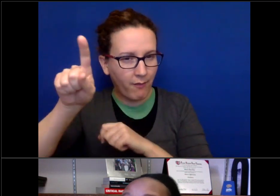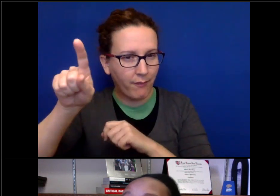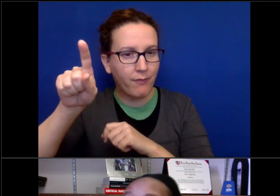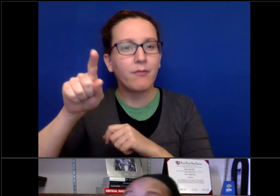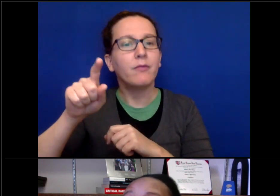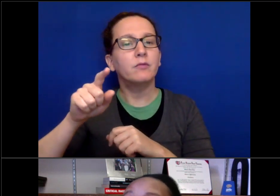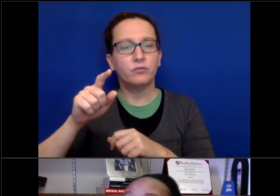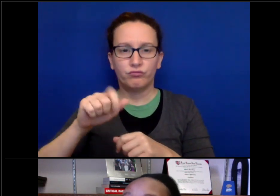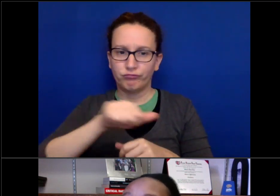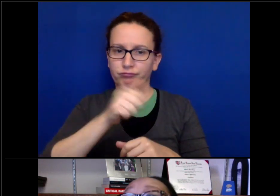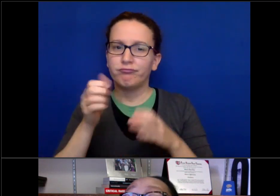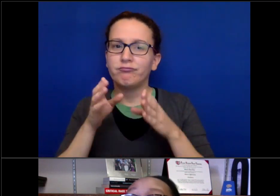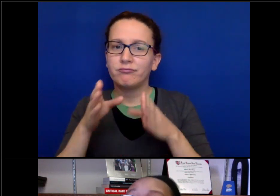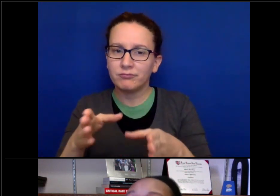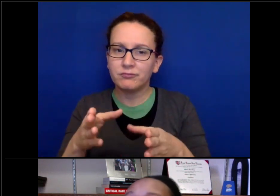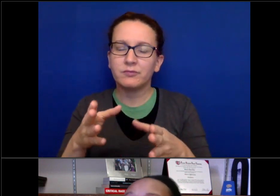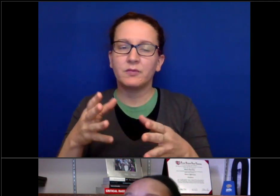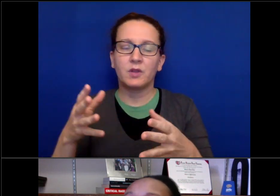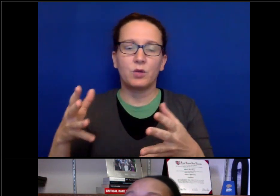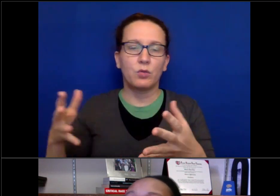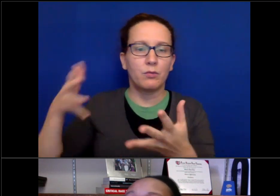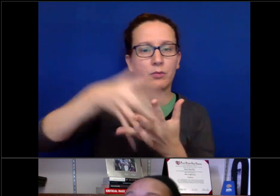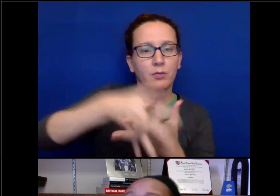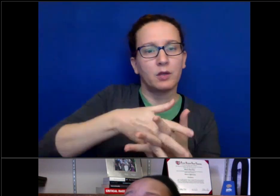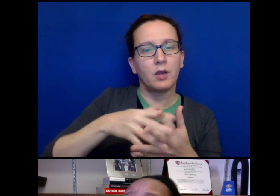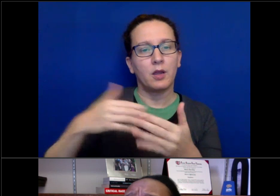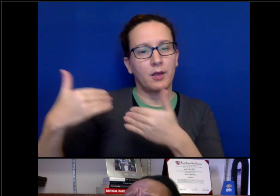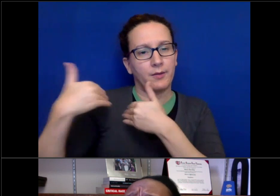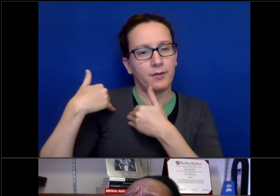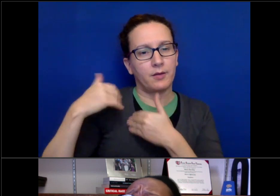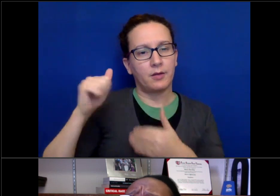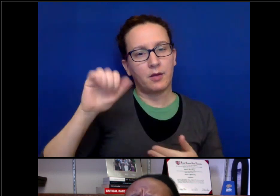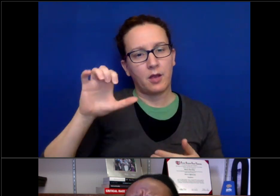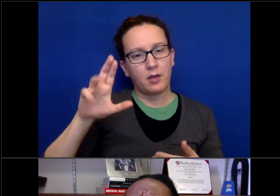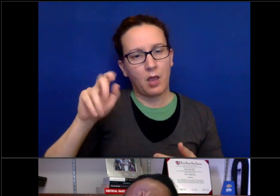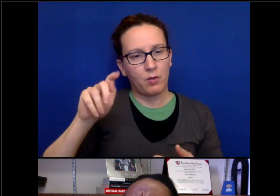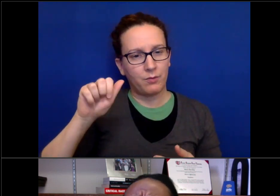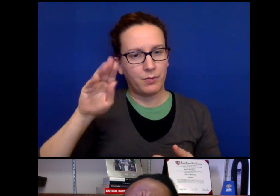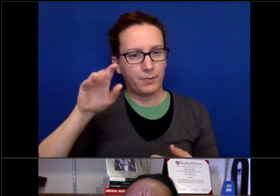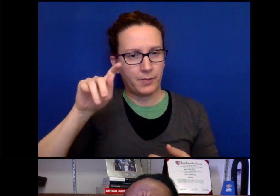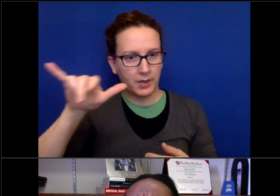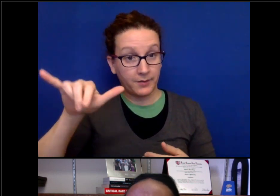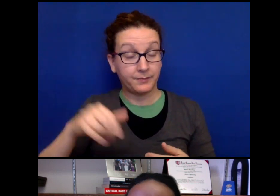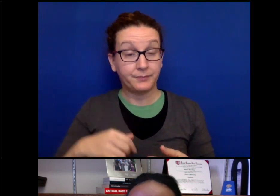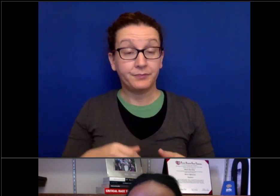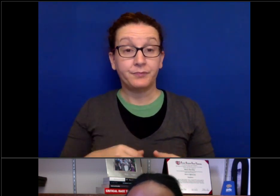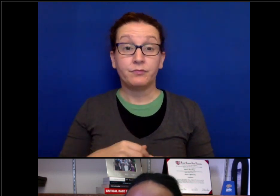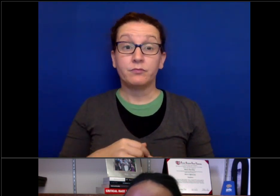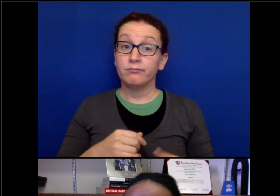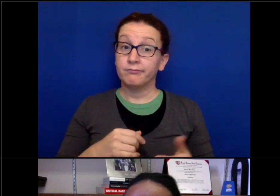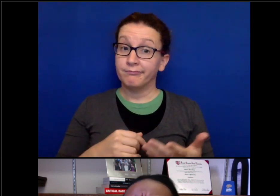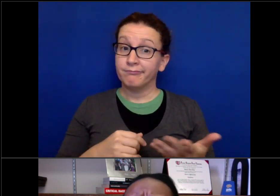that's another way of building in accountability. And yeah, just checking in with your